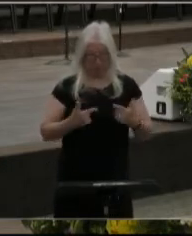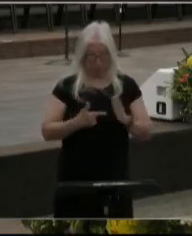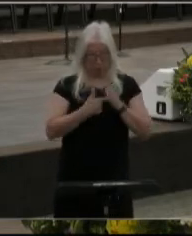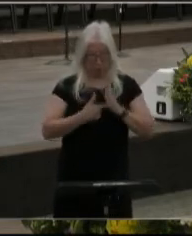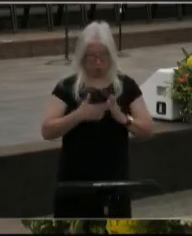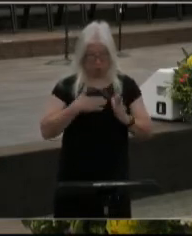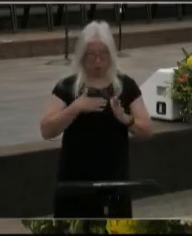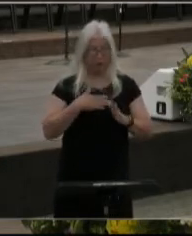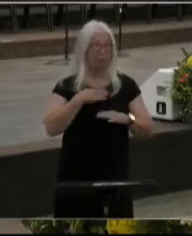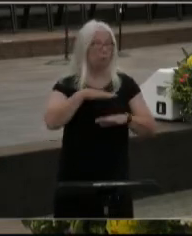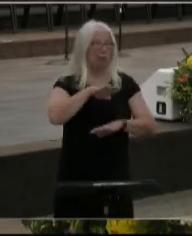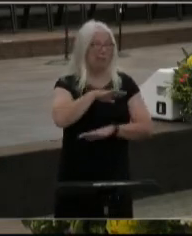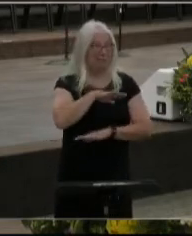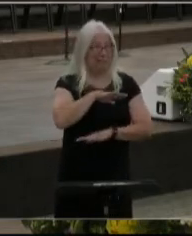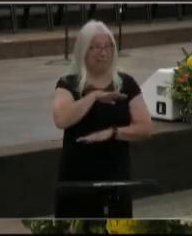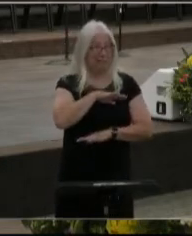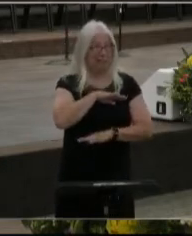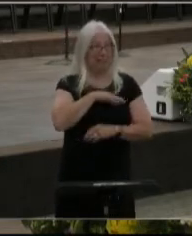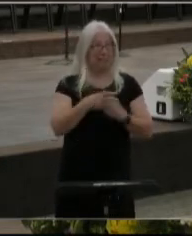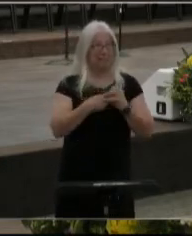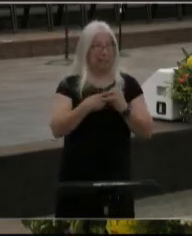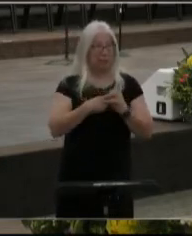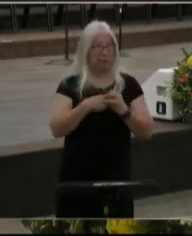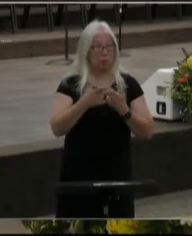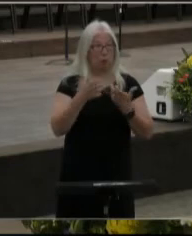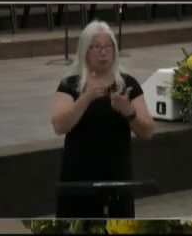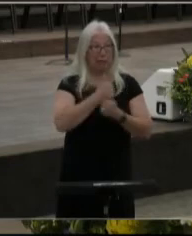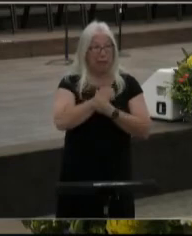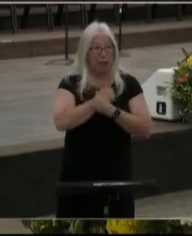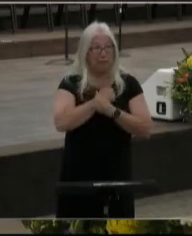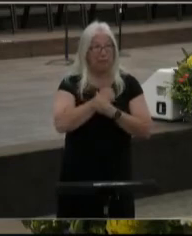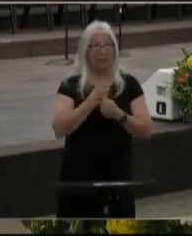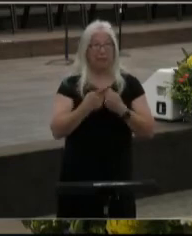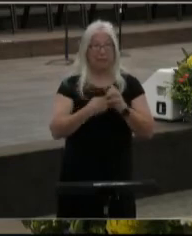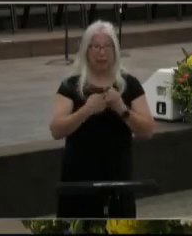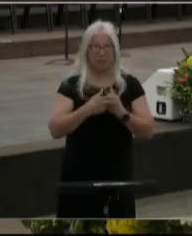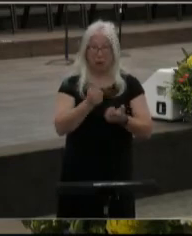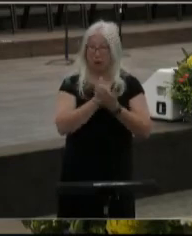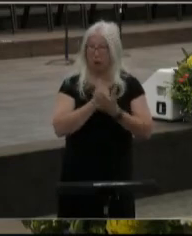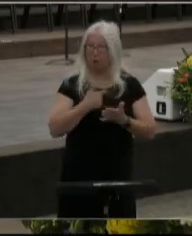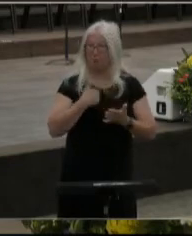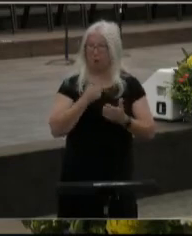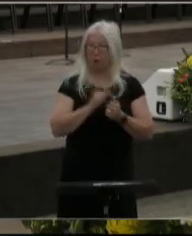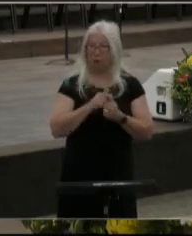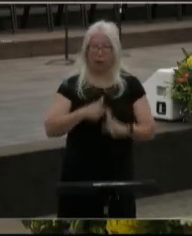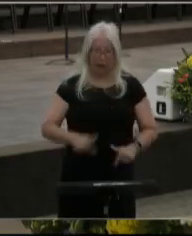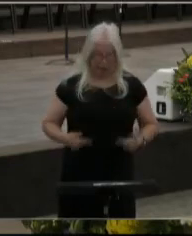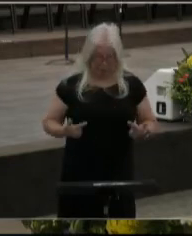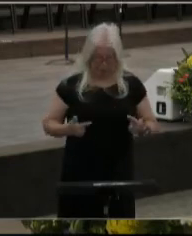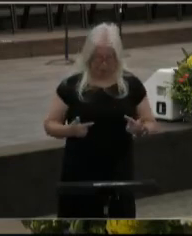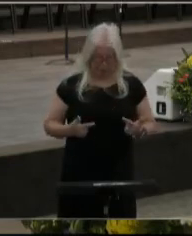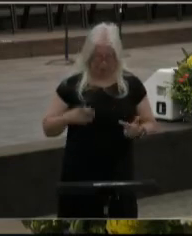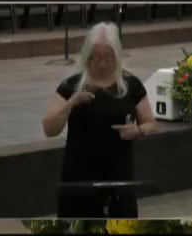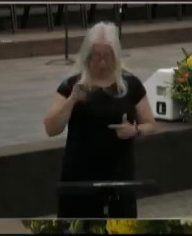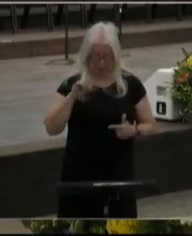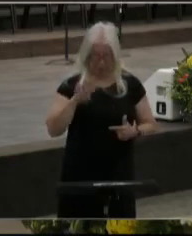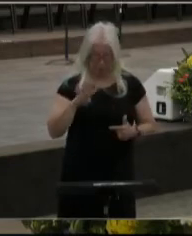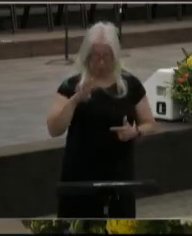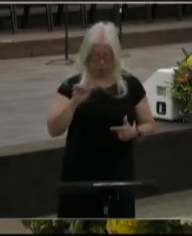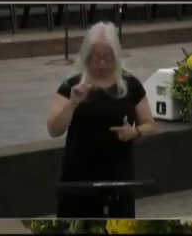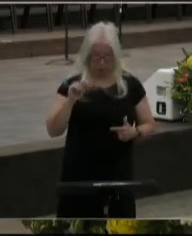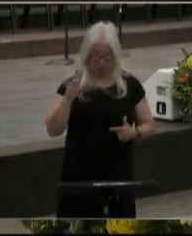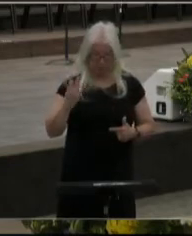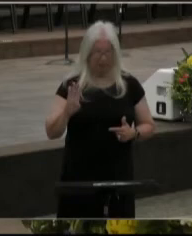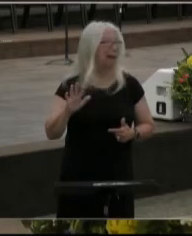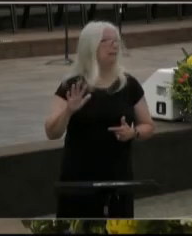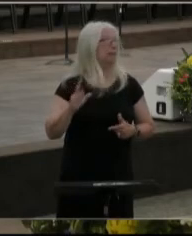me, am I really content? Saving's going to show me, what do I really love? Saving's going to help me within my life. Philippians 4 and James